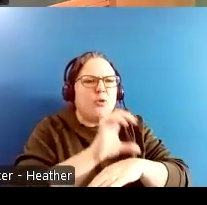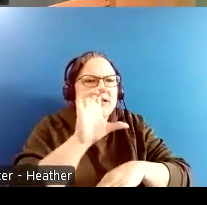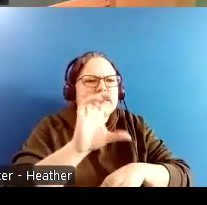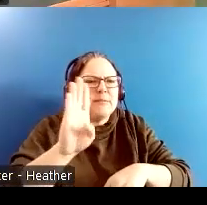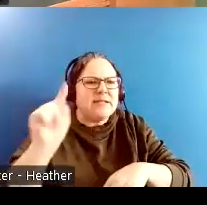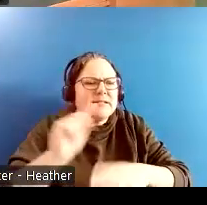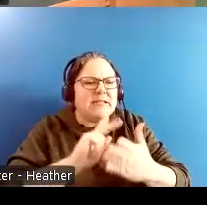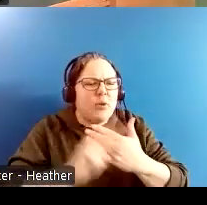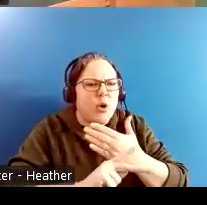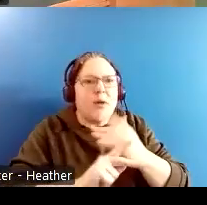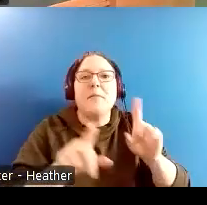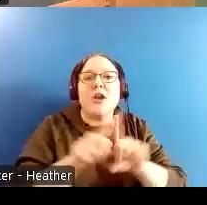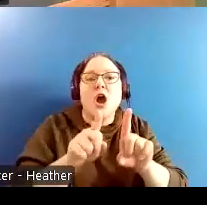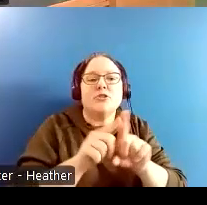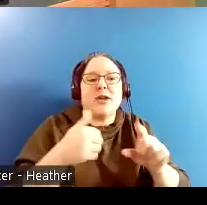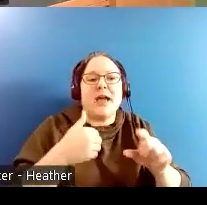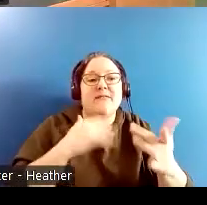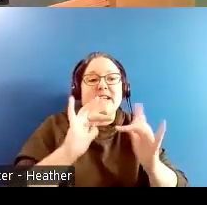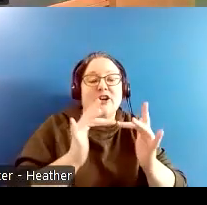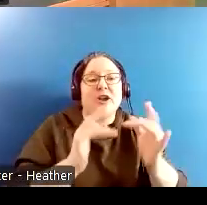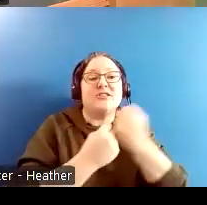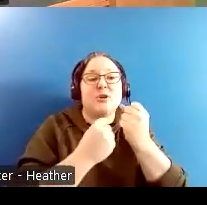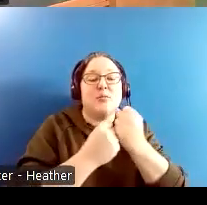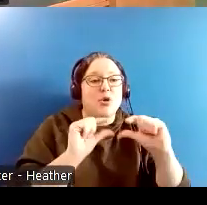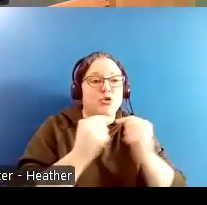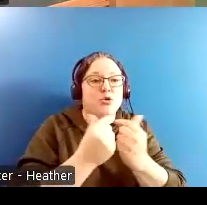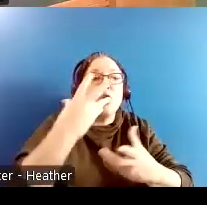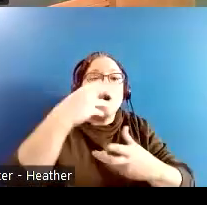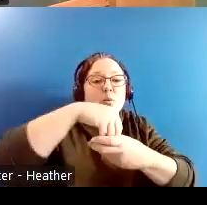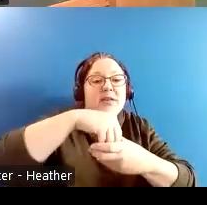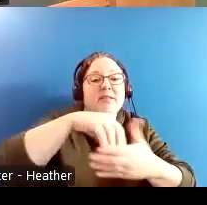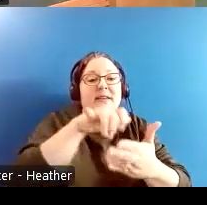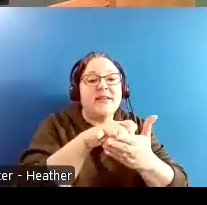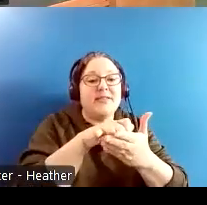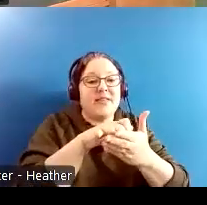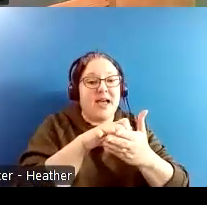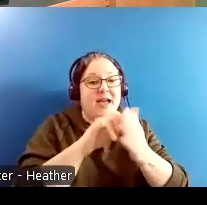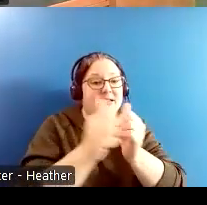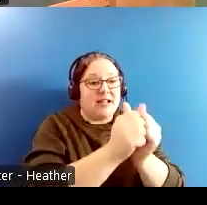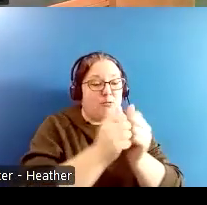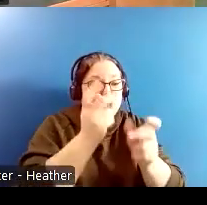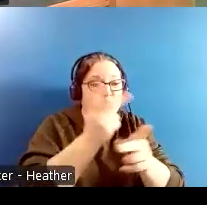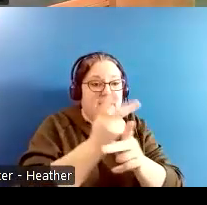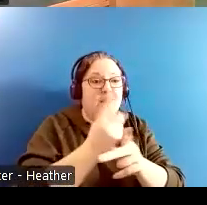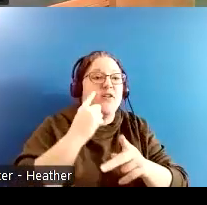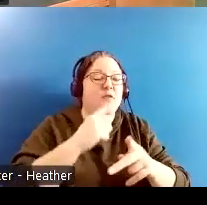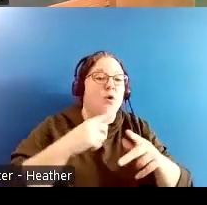program and an internet support group embedded within a collaborative care intervention for treating depression and anxiety in primary care. And